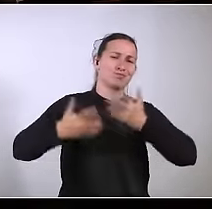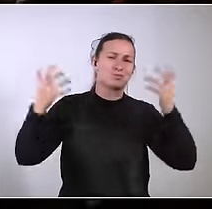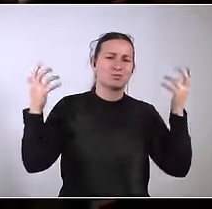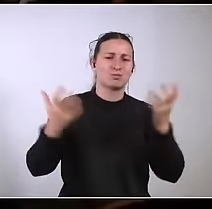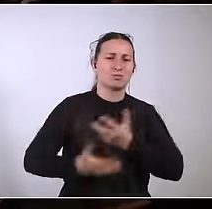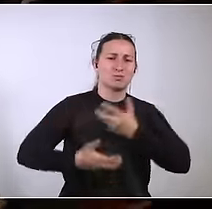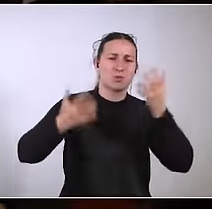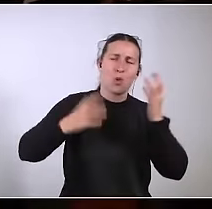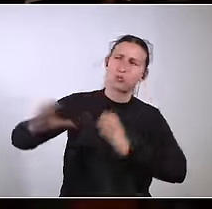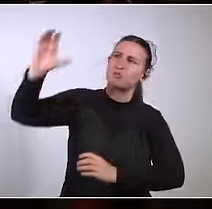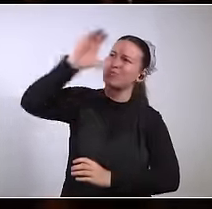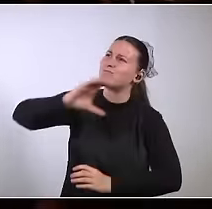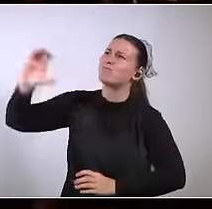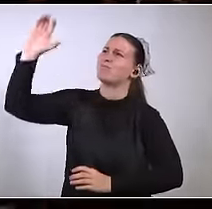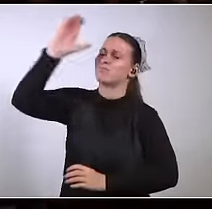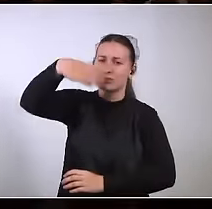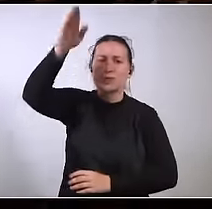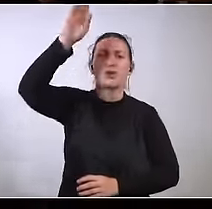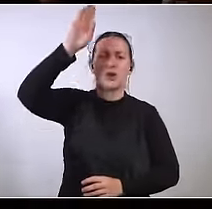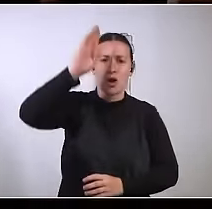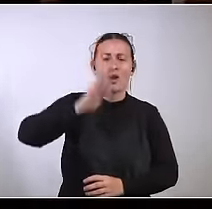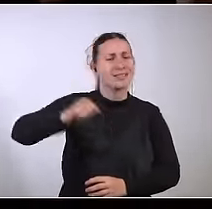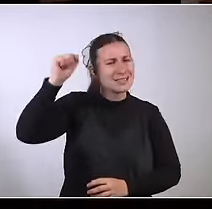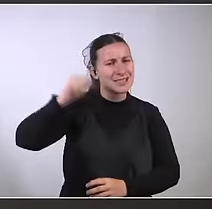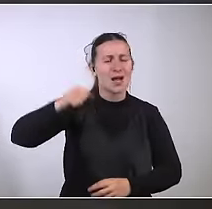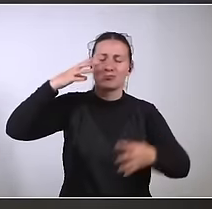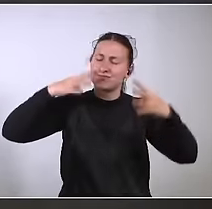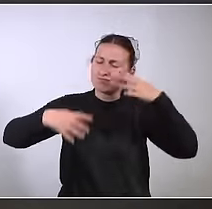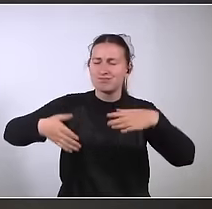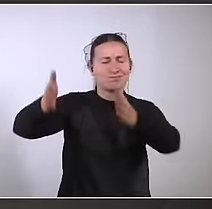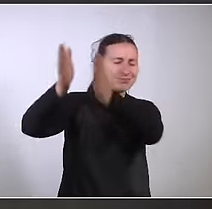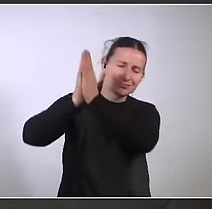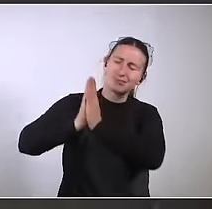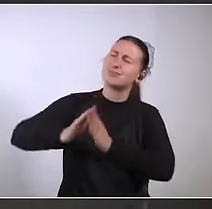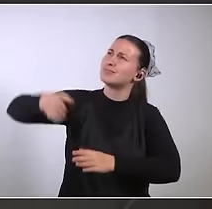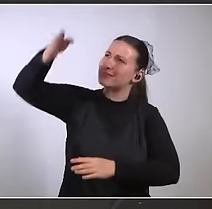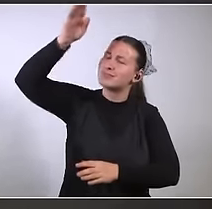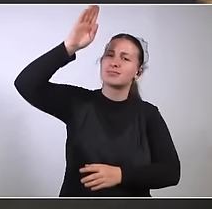seek God. Yes, they're going to cry out.